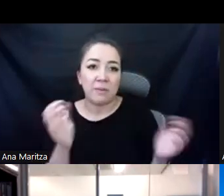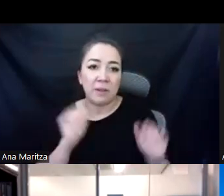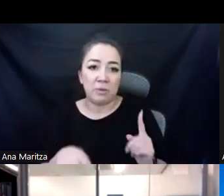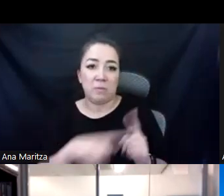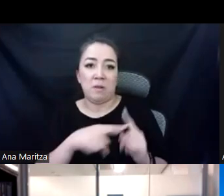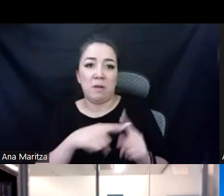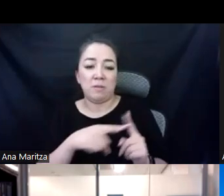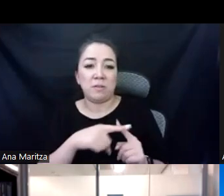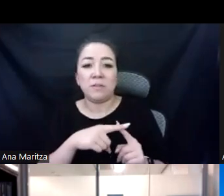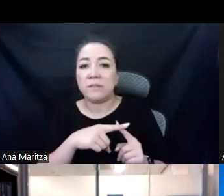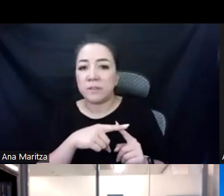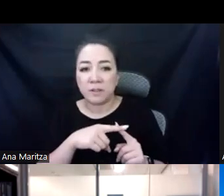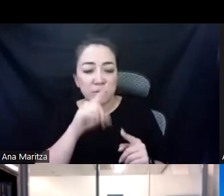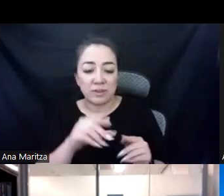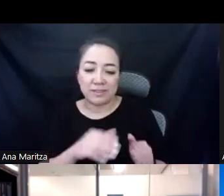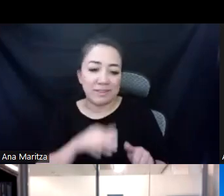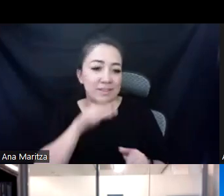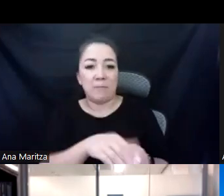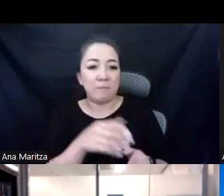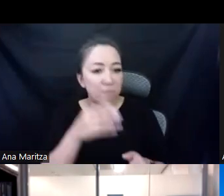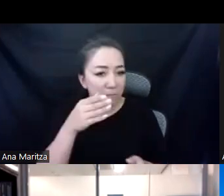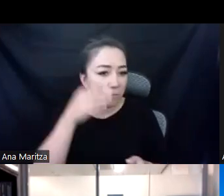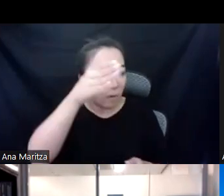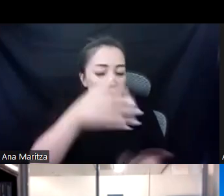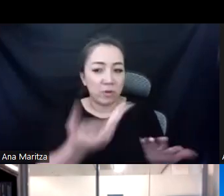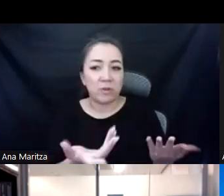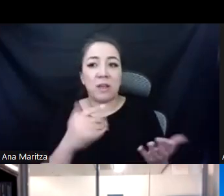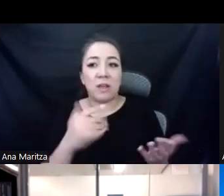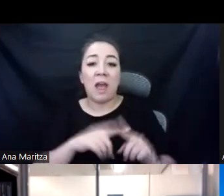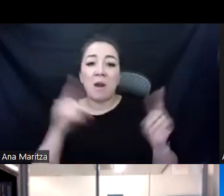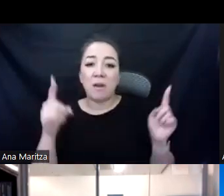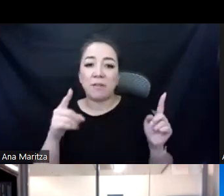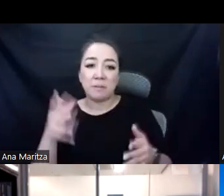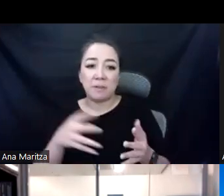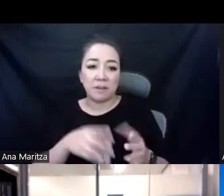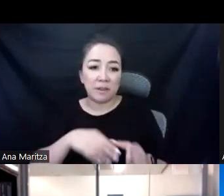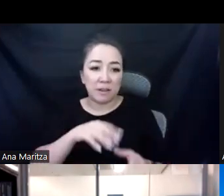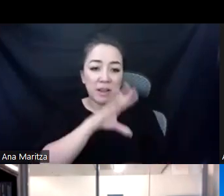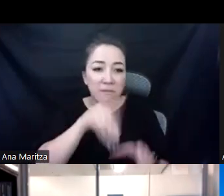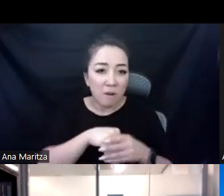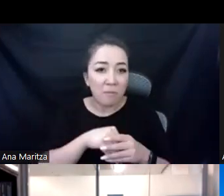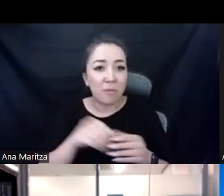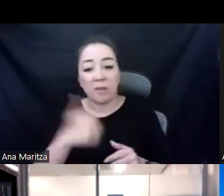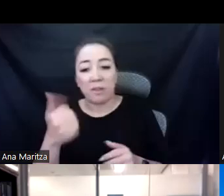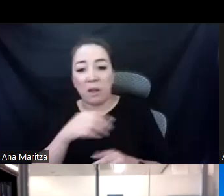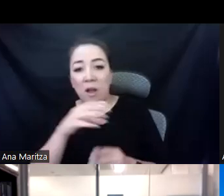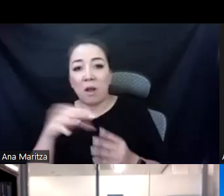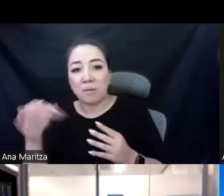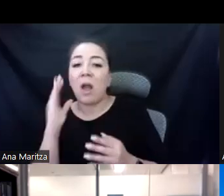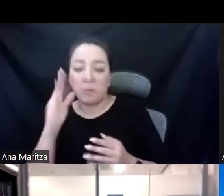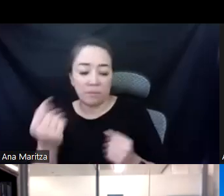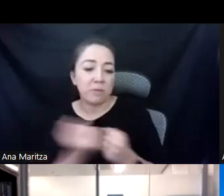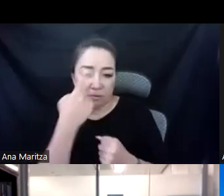those lines is really a step forward. So however that might be incorporated into one of the other options, I would certainly be supportive of